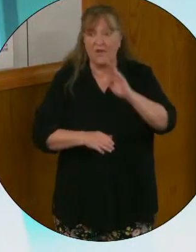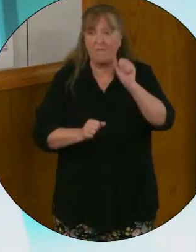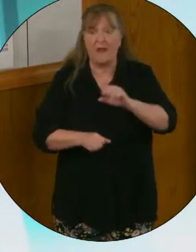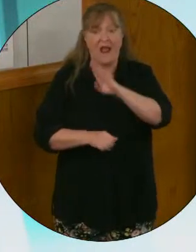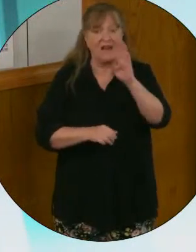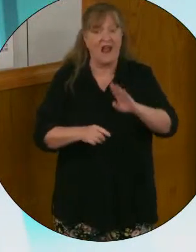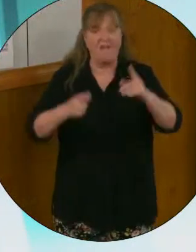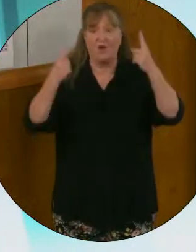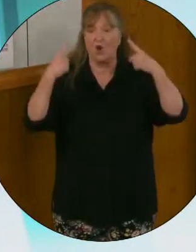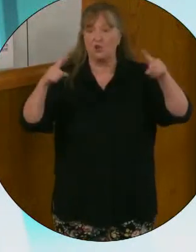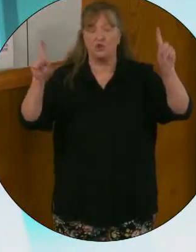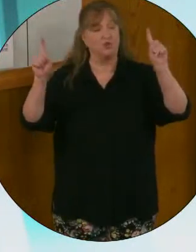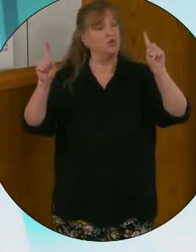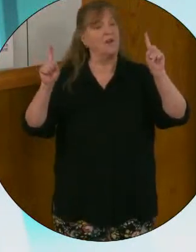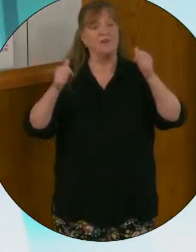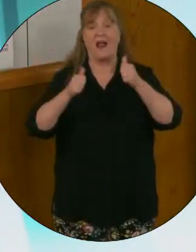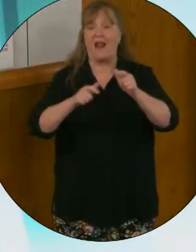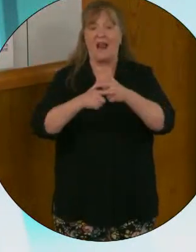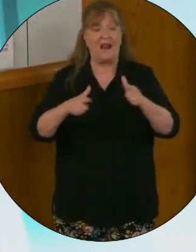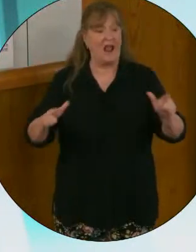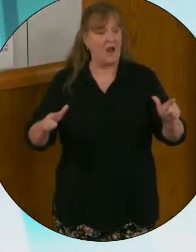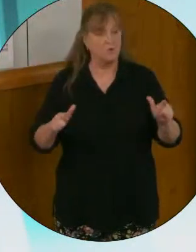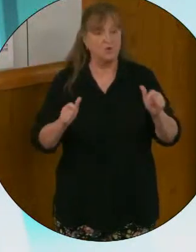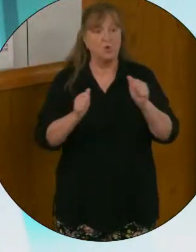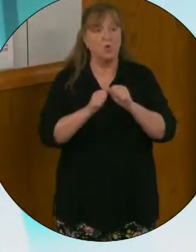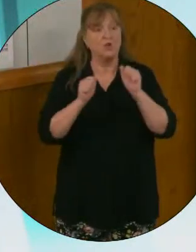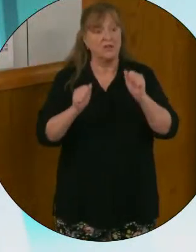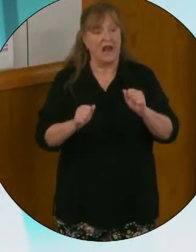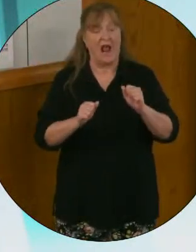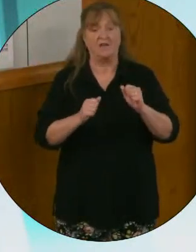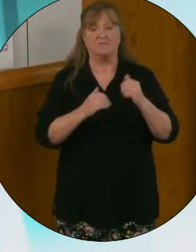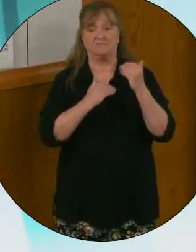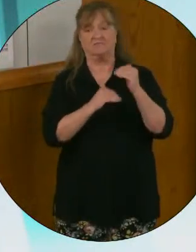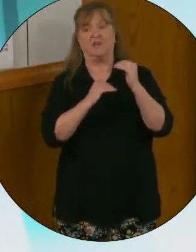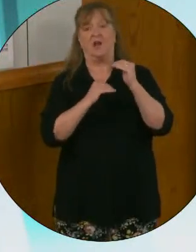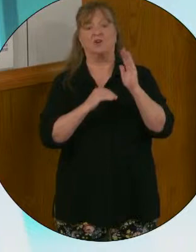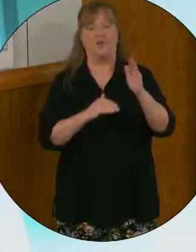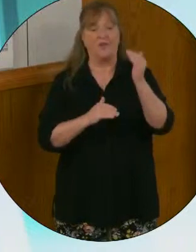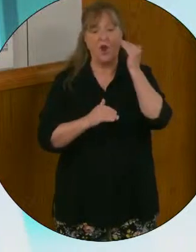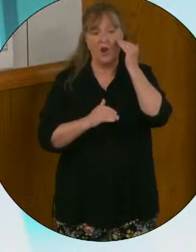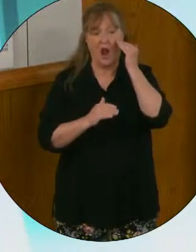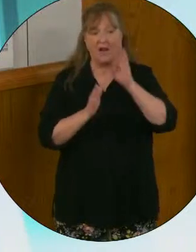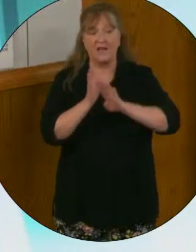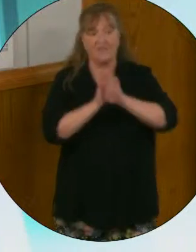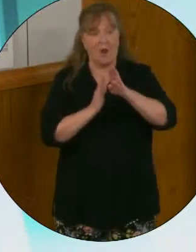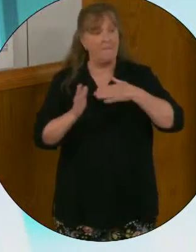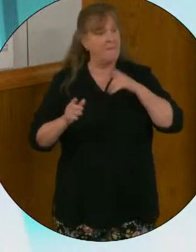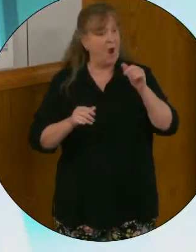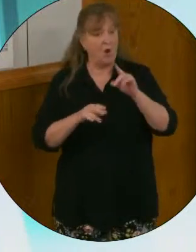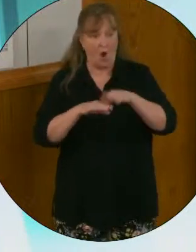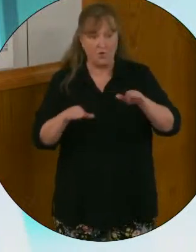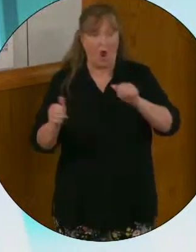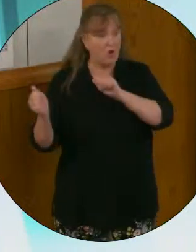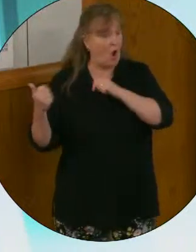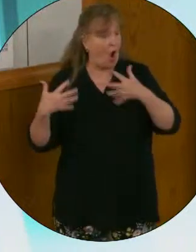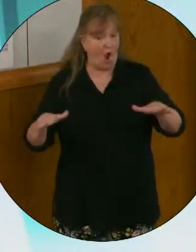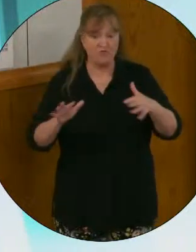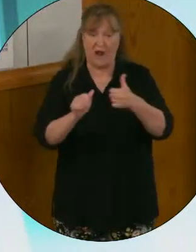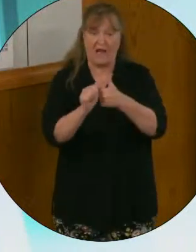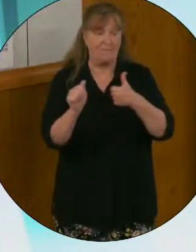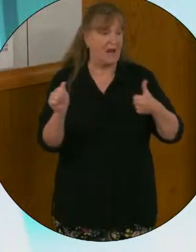never achieve fluency in any language, which can stunt their cognitive development. My grandchildren are already